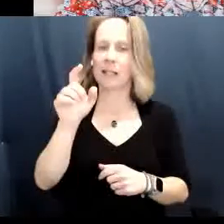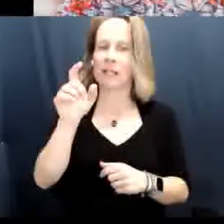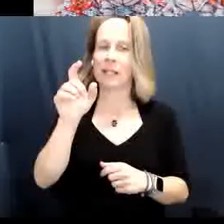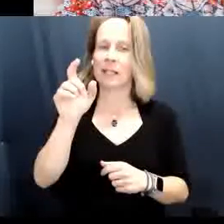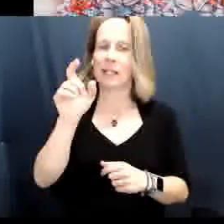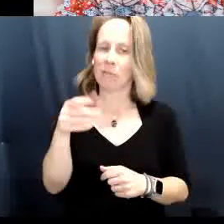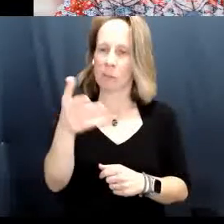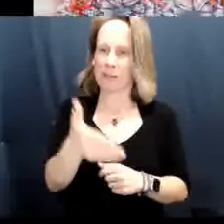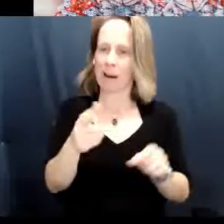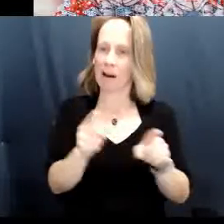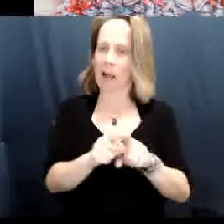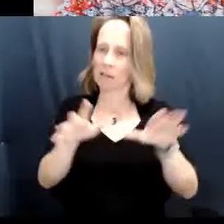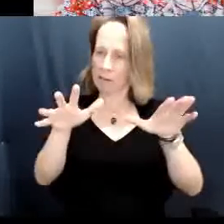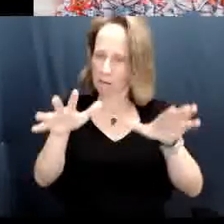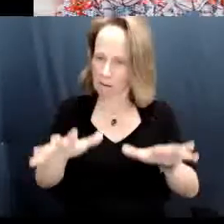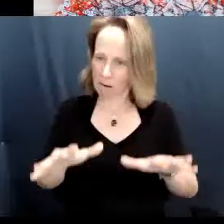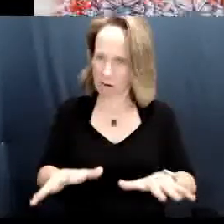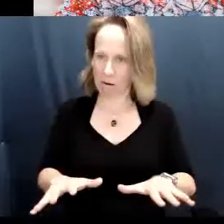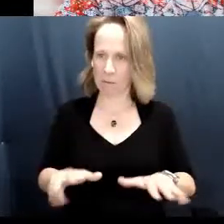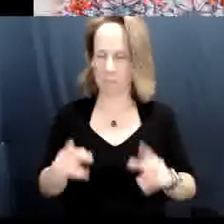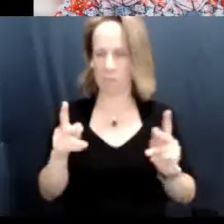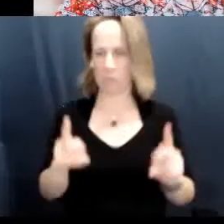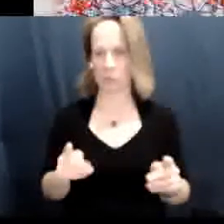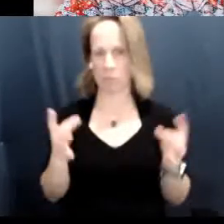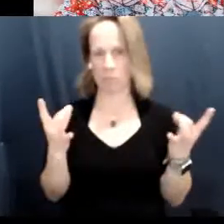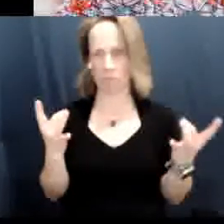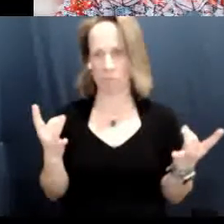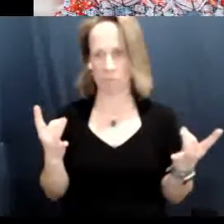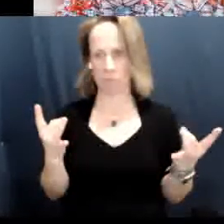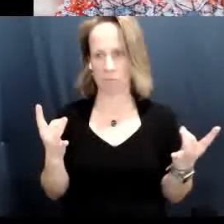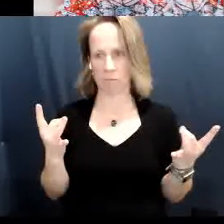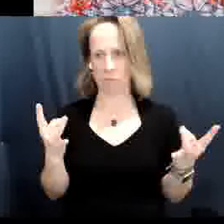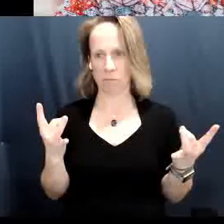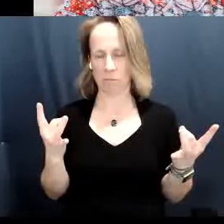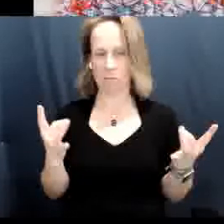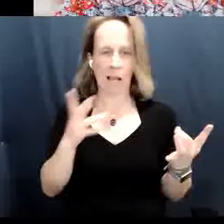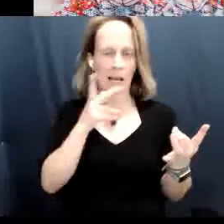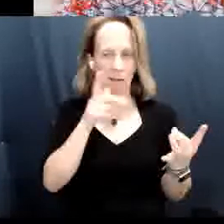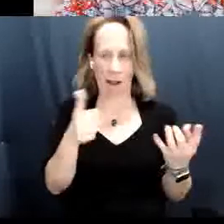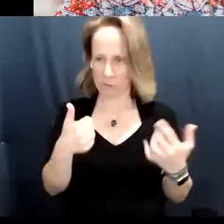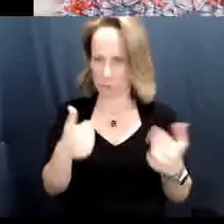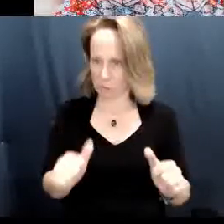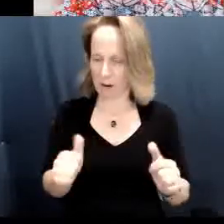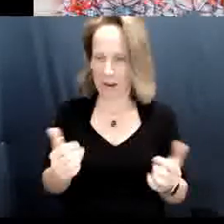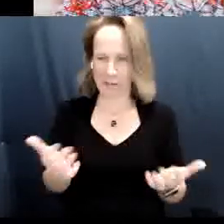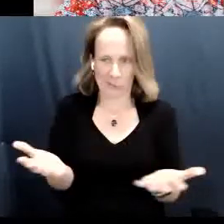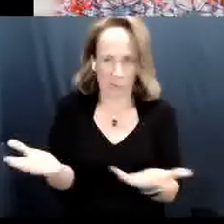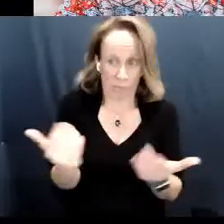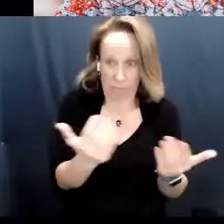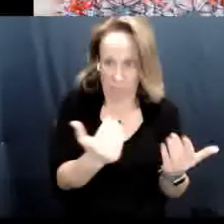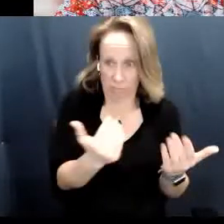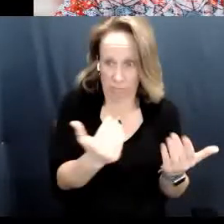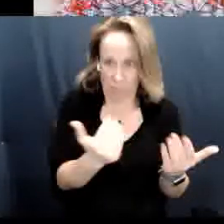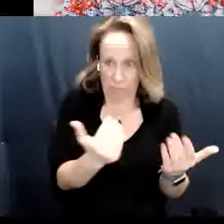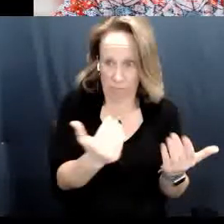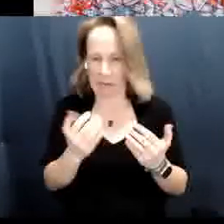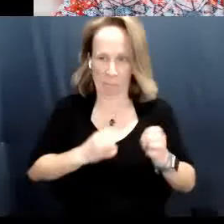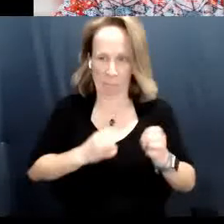regulated support person and not seek emotional support for their own trauma for the group.